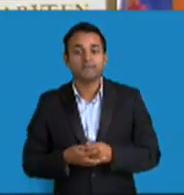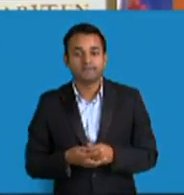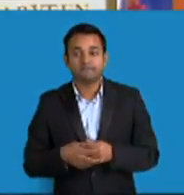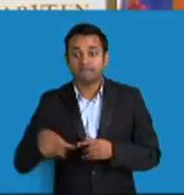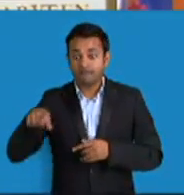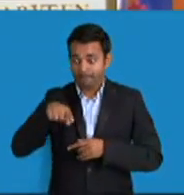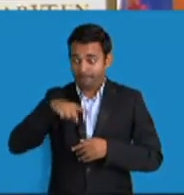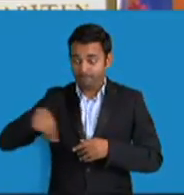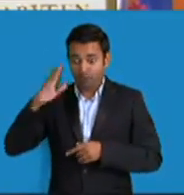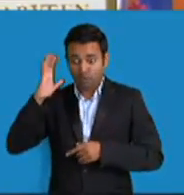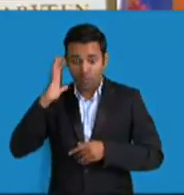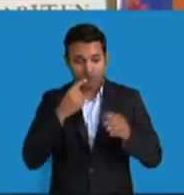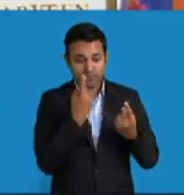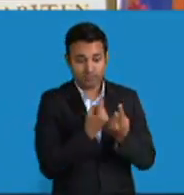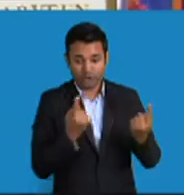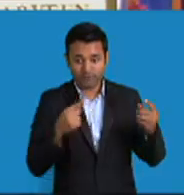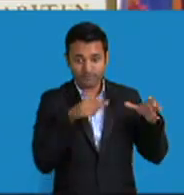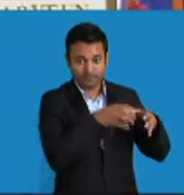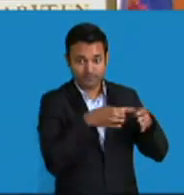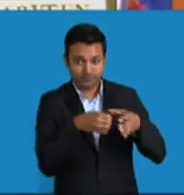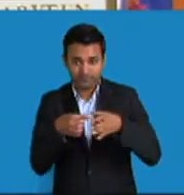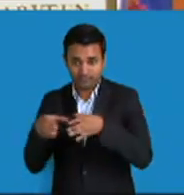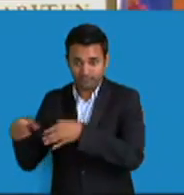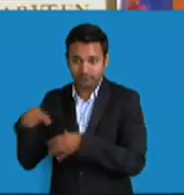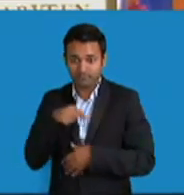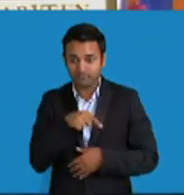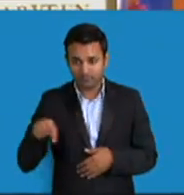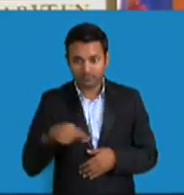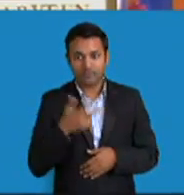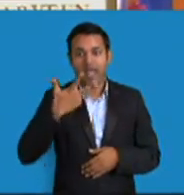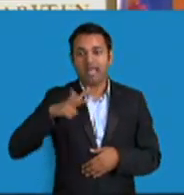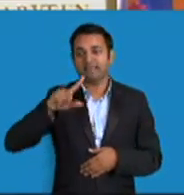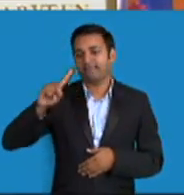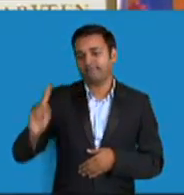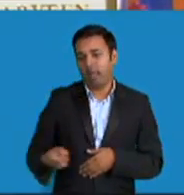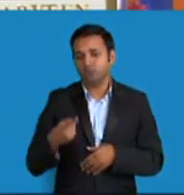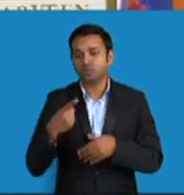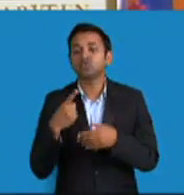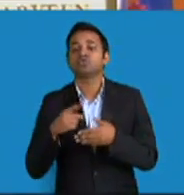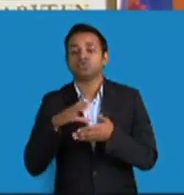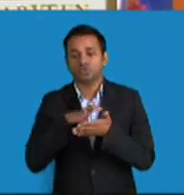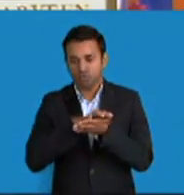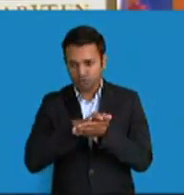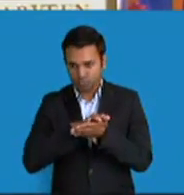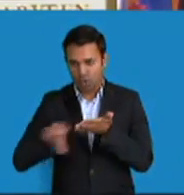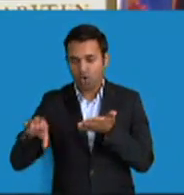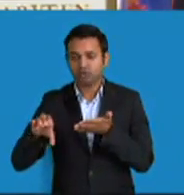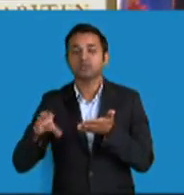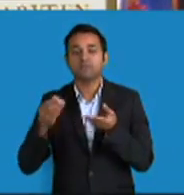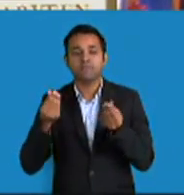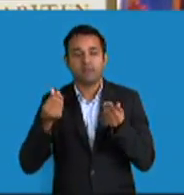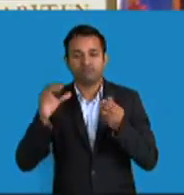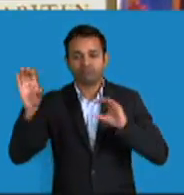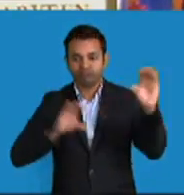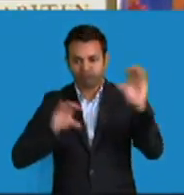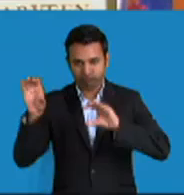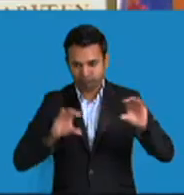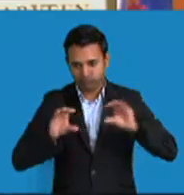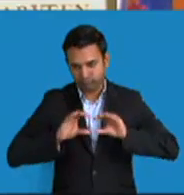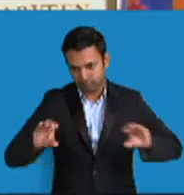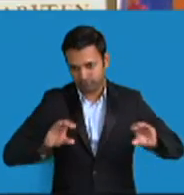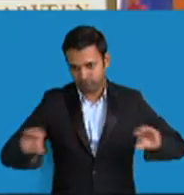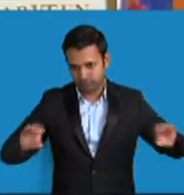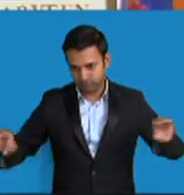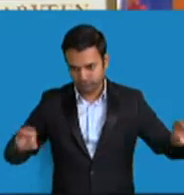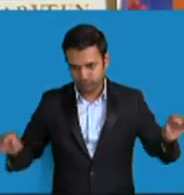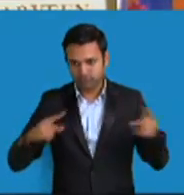was given $8,000 cash, along with a gold star plate, which they would put in front of the school, indicating to public, this is a